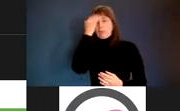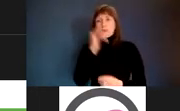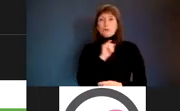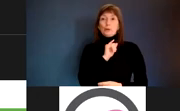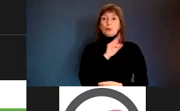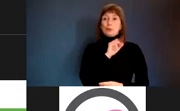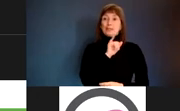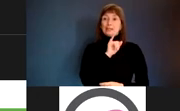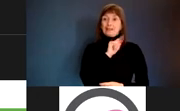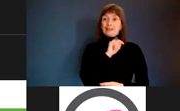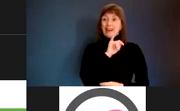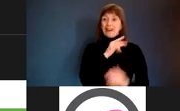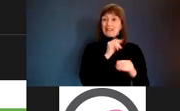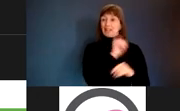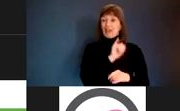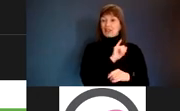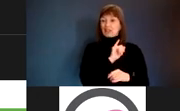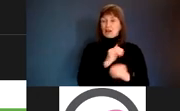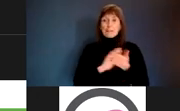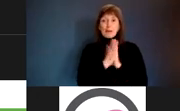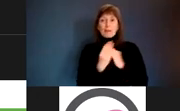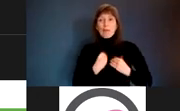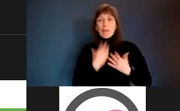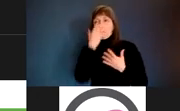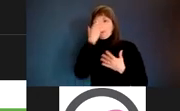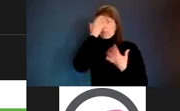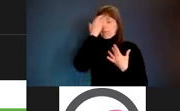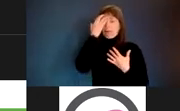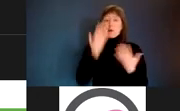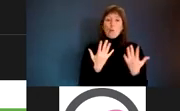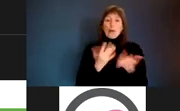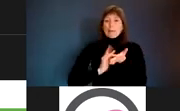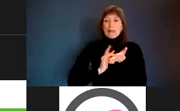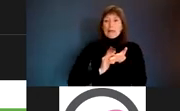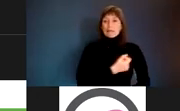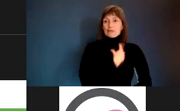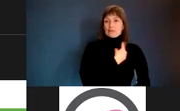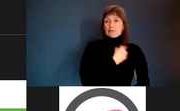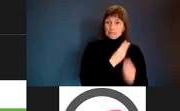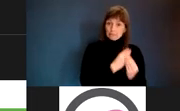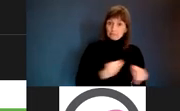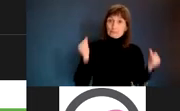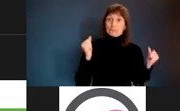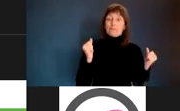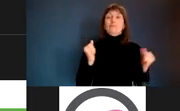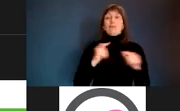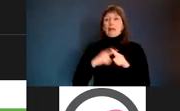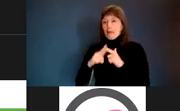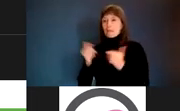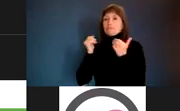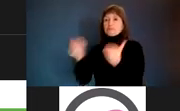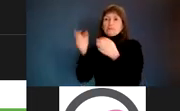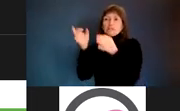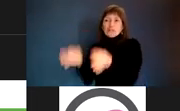example, the UTI would be stabilized before proceeding. And again, that's